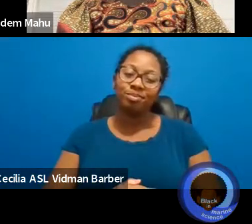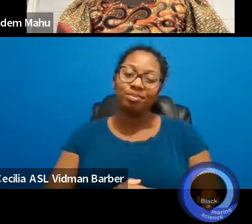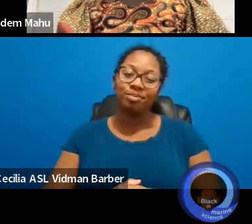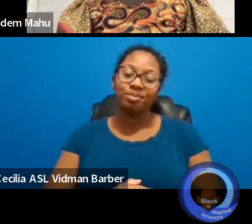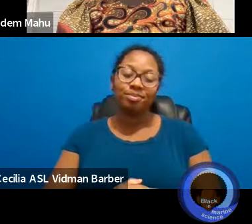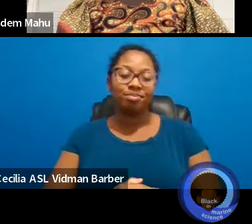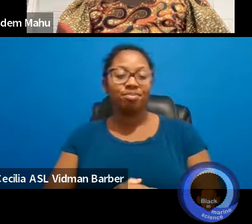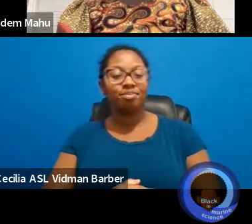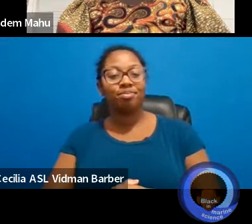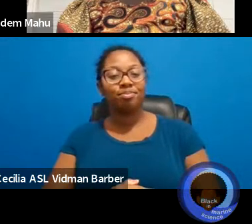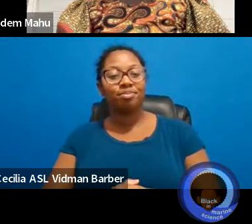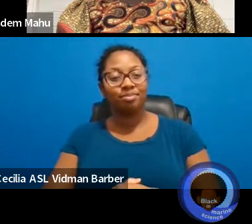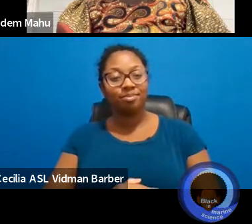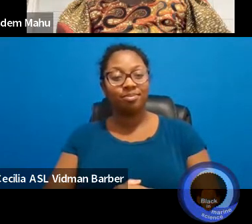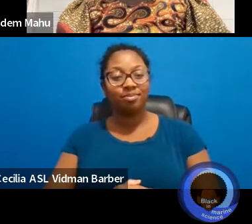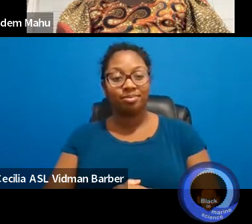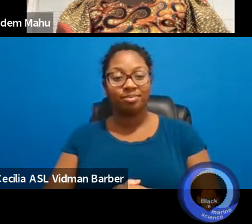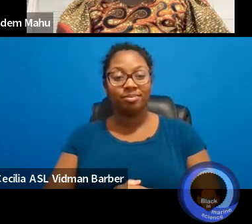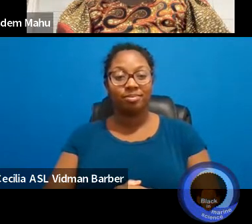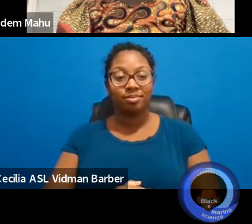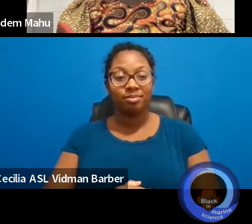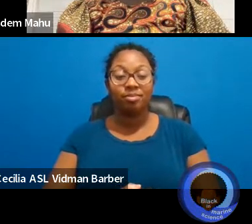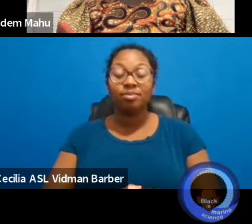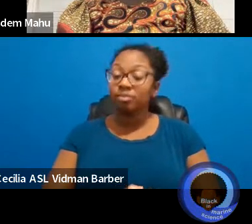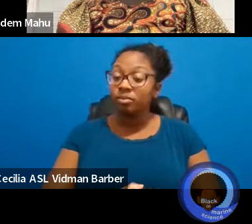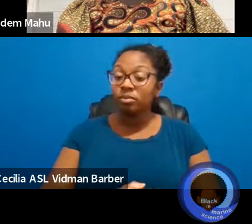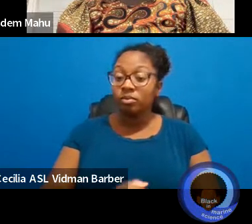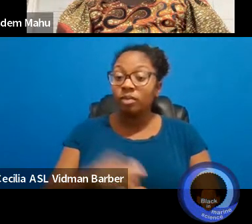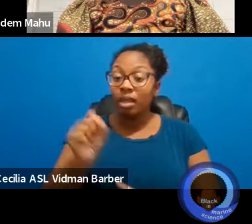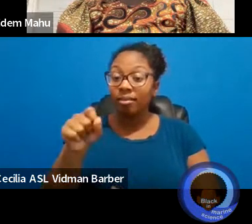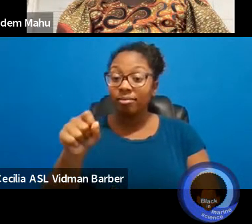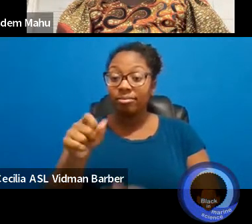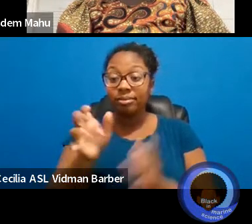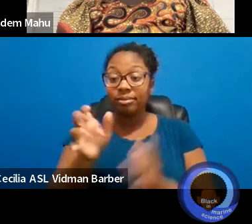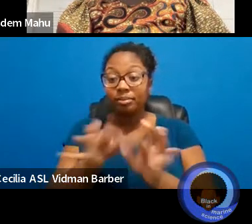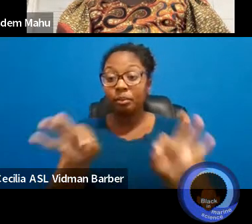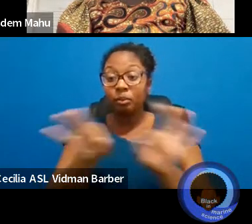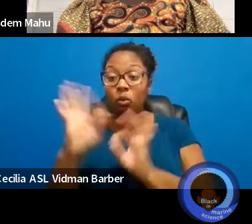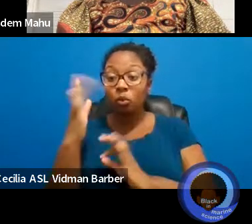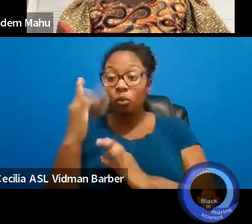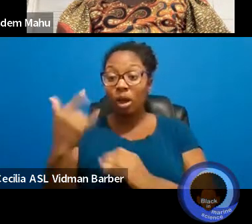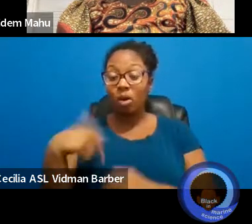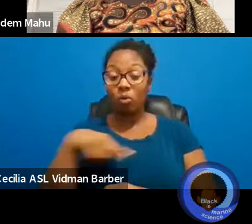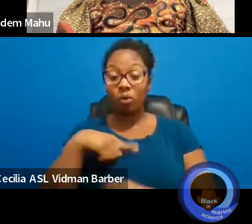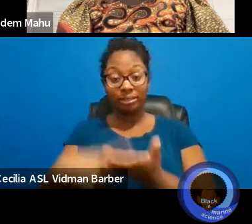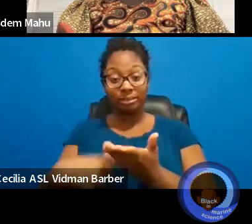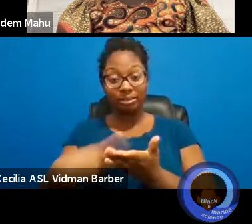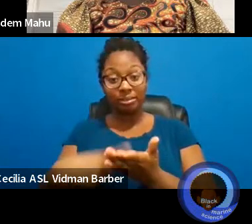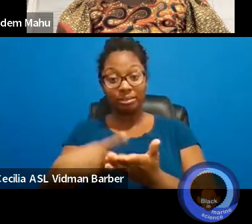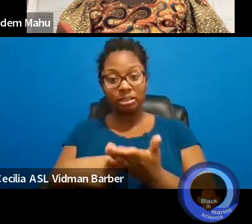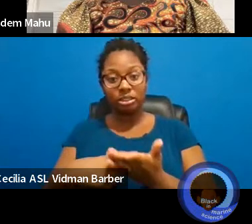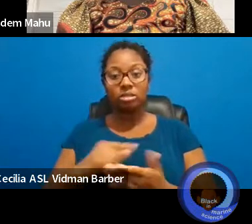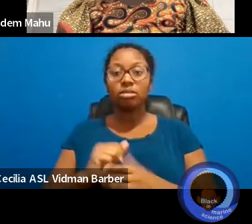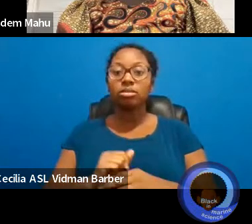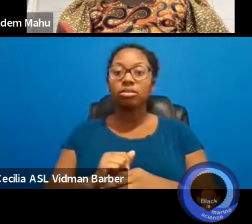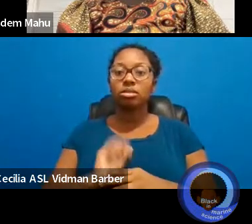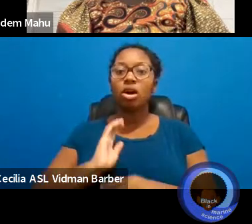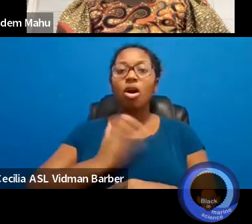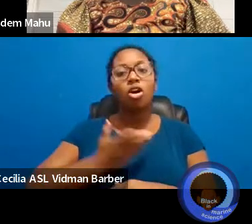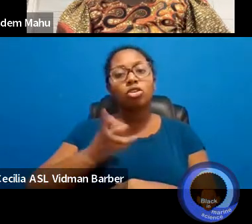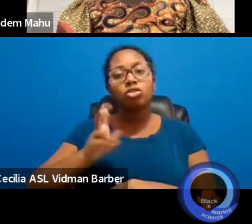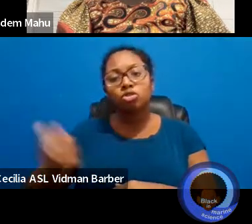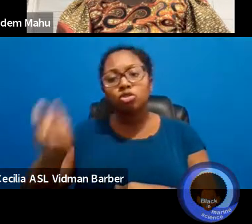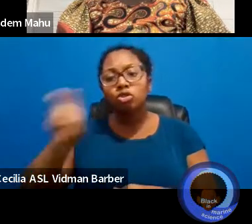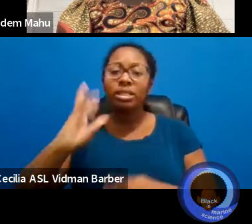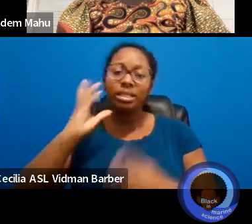Thank you for that. And that really brings us to why we have this conversation about, some of the journey and the path that we have to take, and